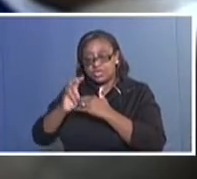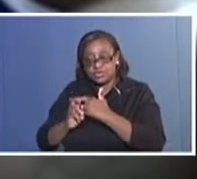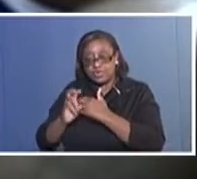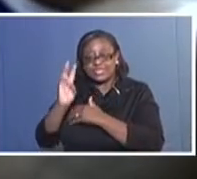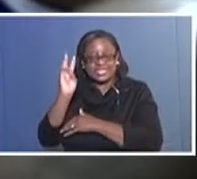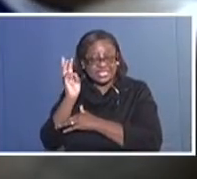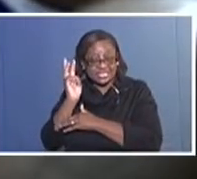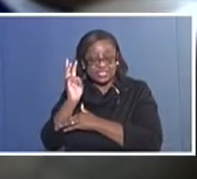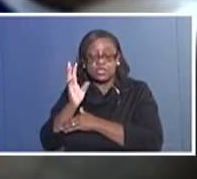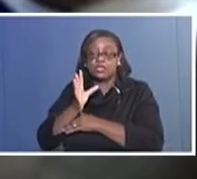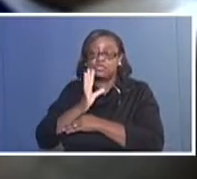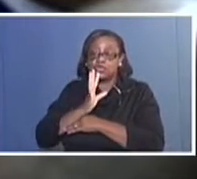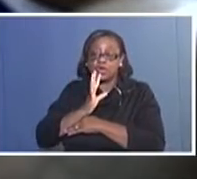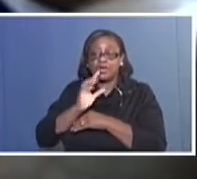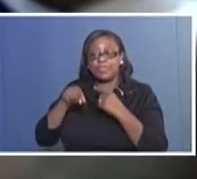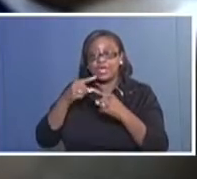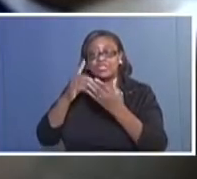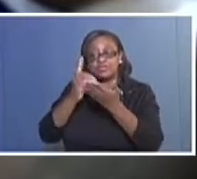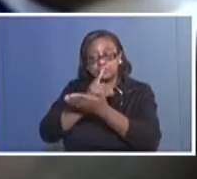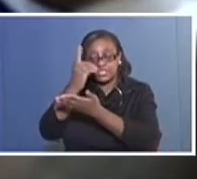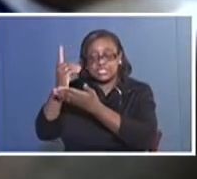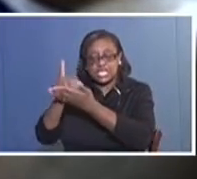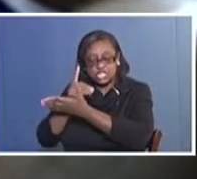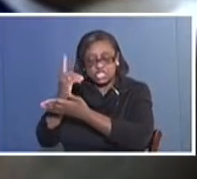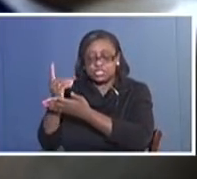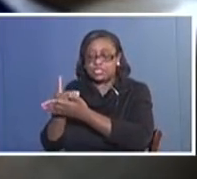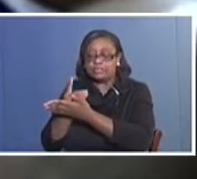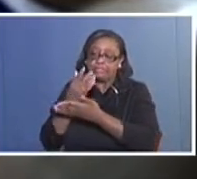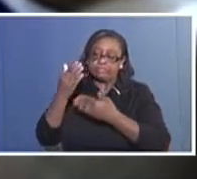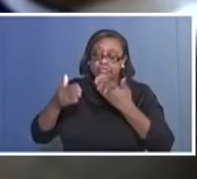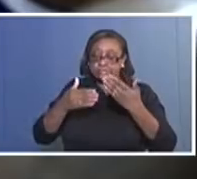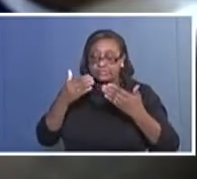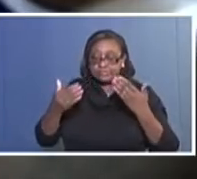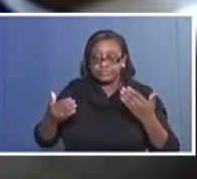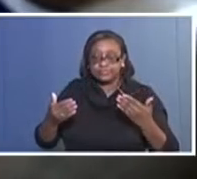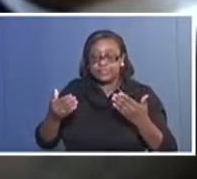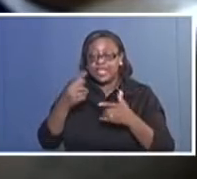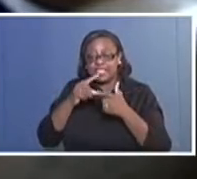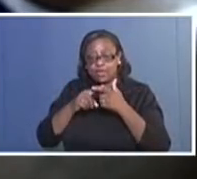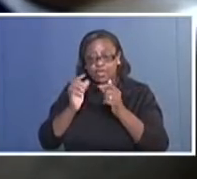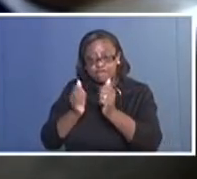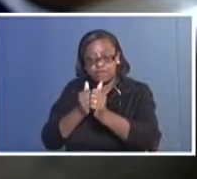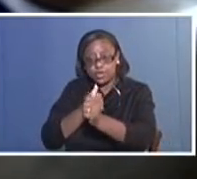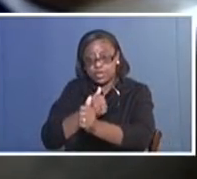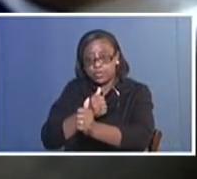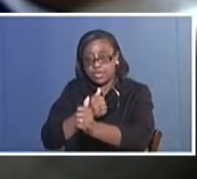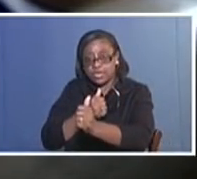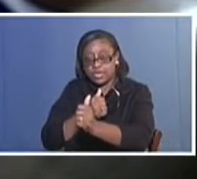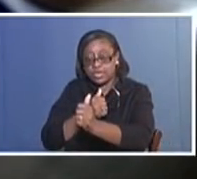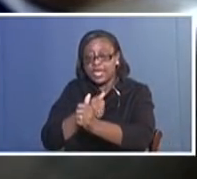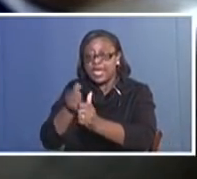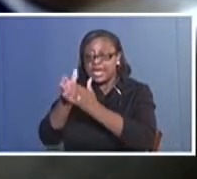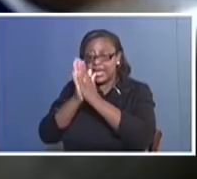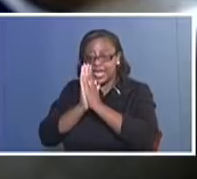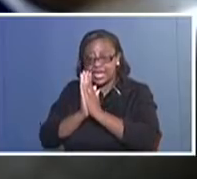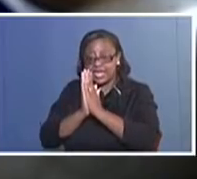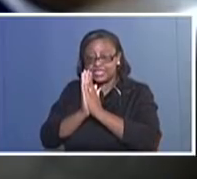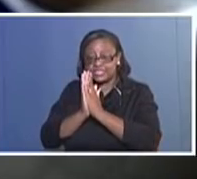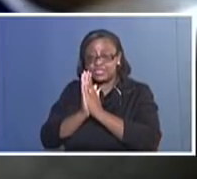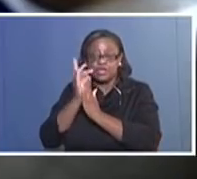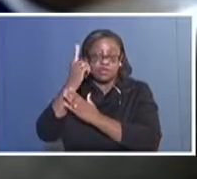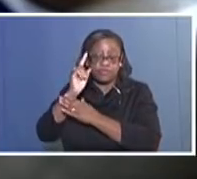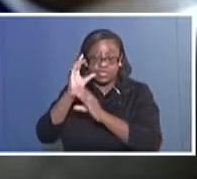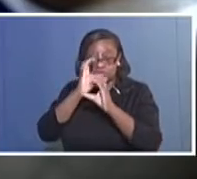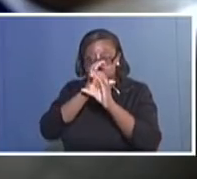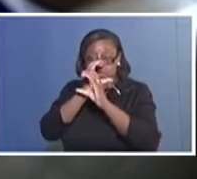month, to discuss the draft surveys of these lots that have been completed. We are following up and requested that the surveys be provided to